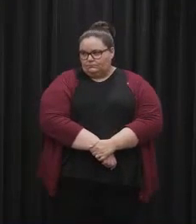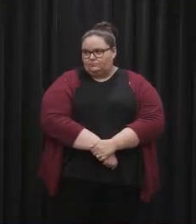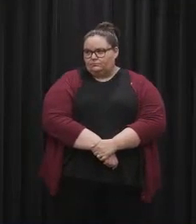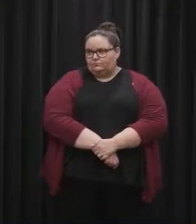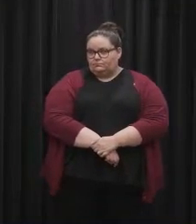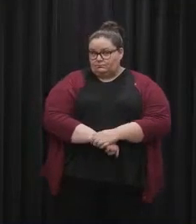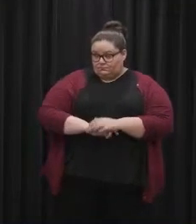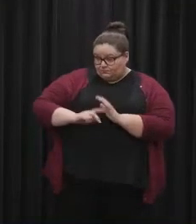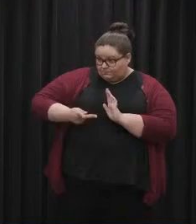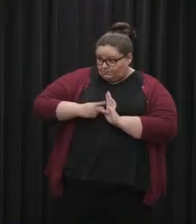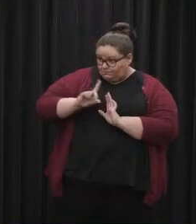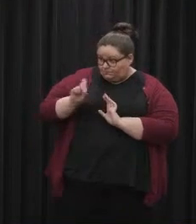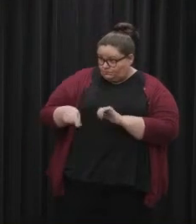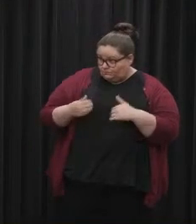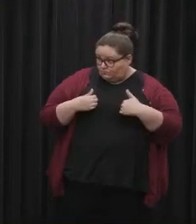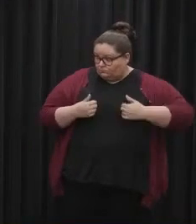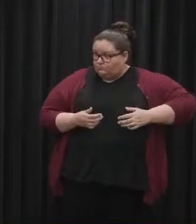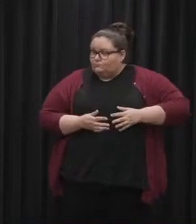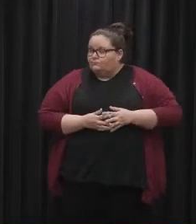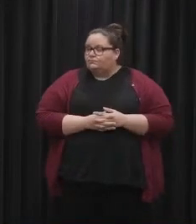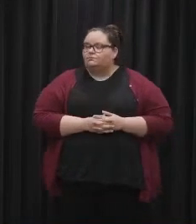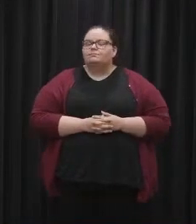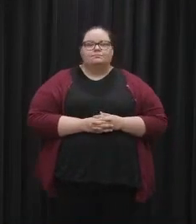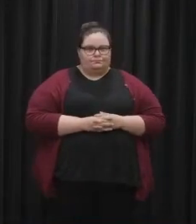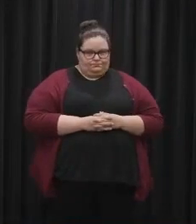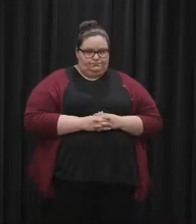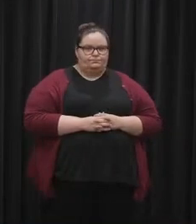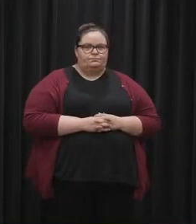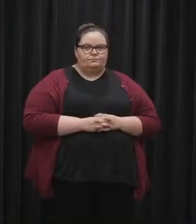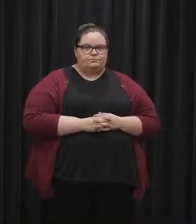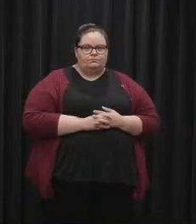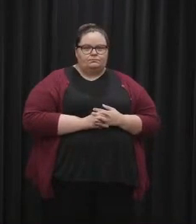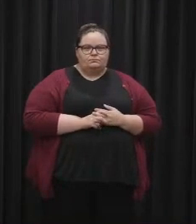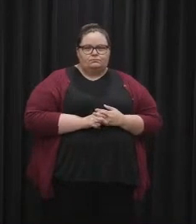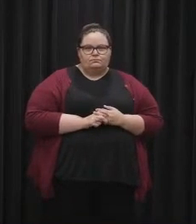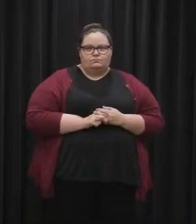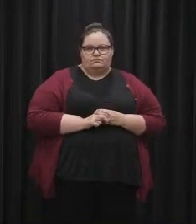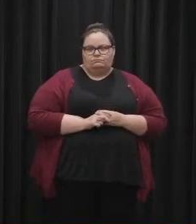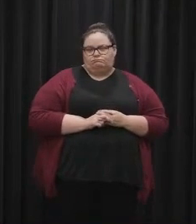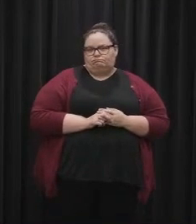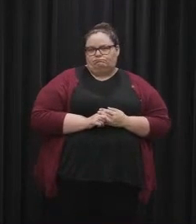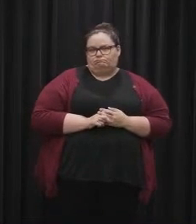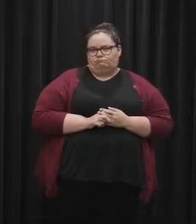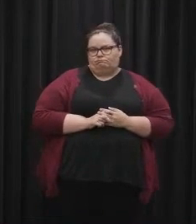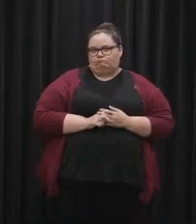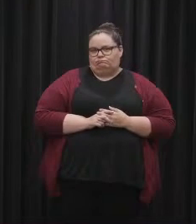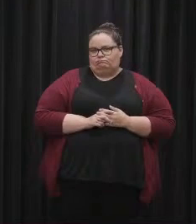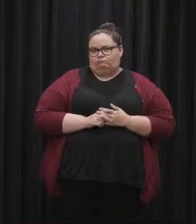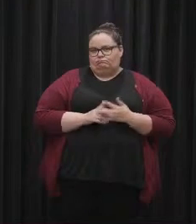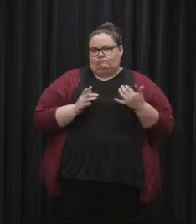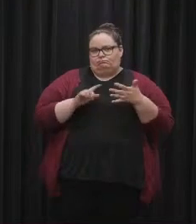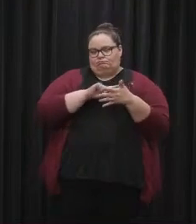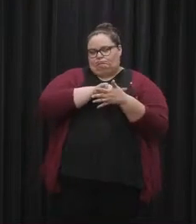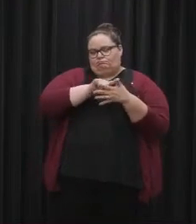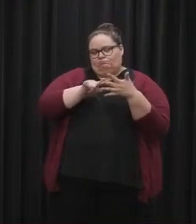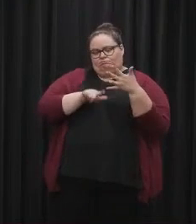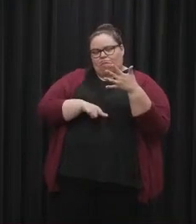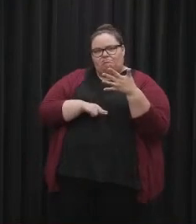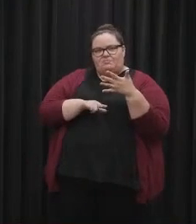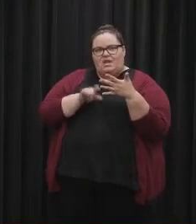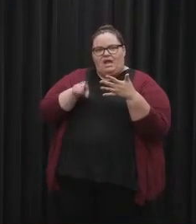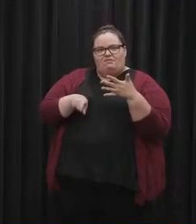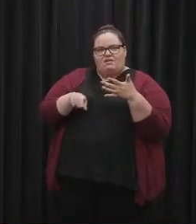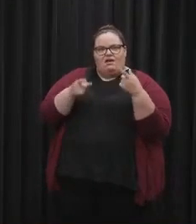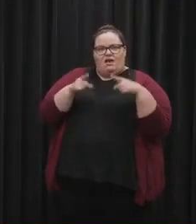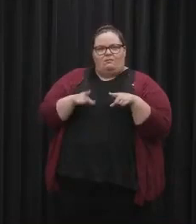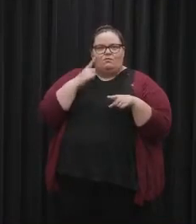you, Minister. Ms. Hogarth, do you have a follow-up? I do, thanks, Bruce. I'm just wondering what criteria would trigger a long-term closure of a school?